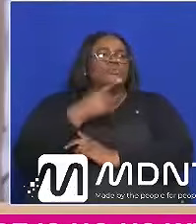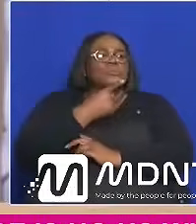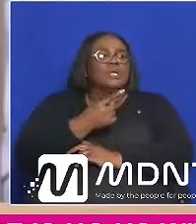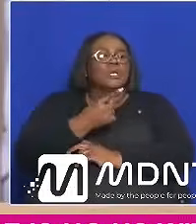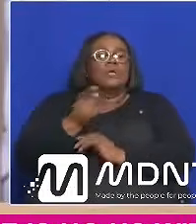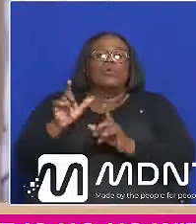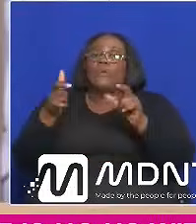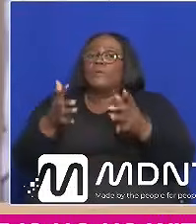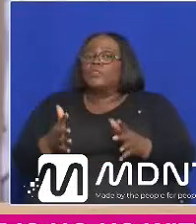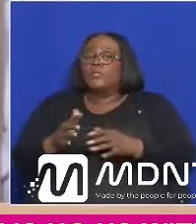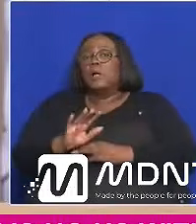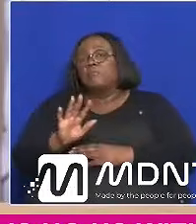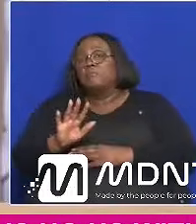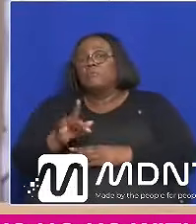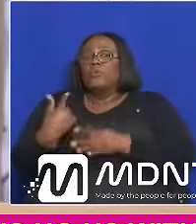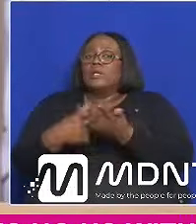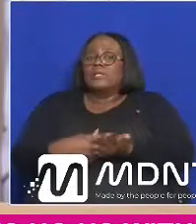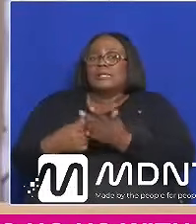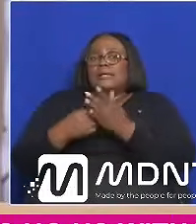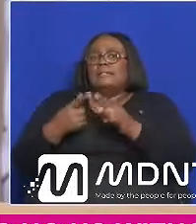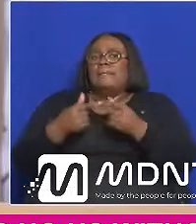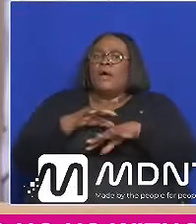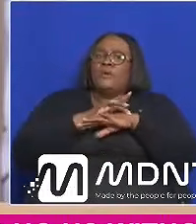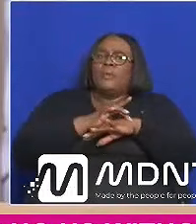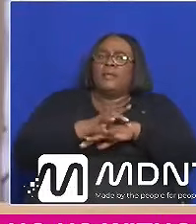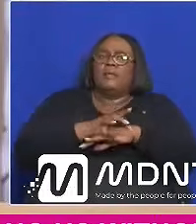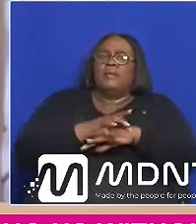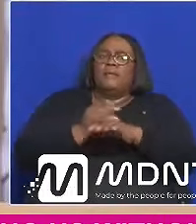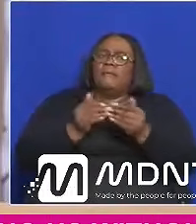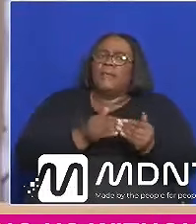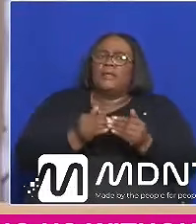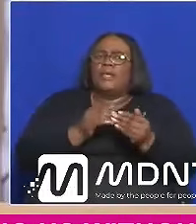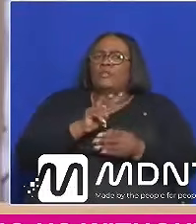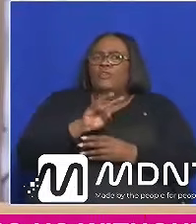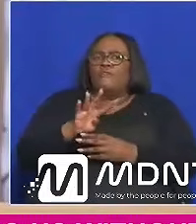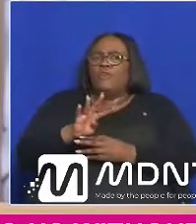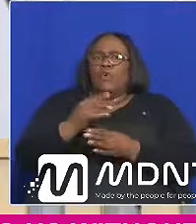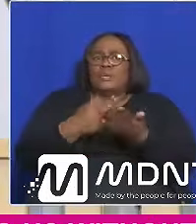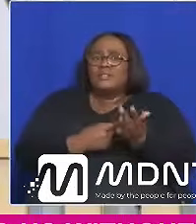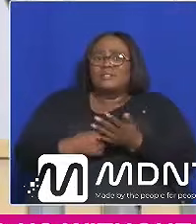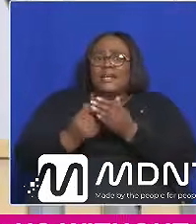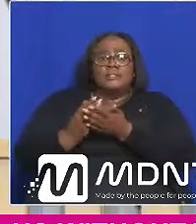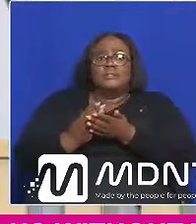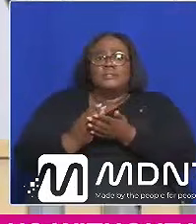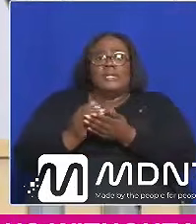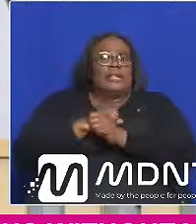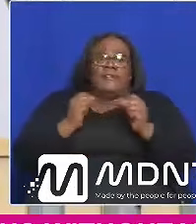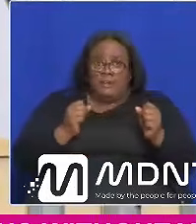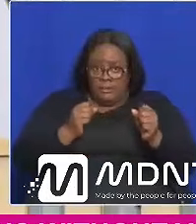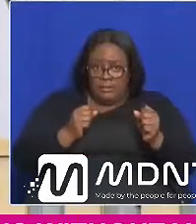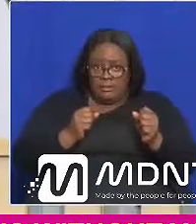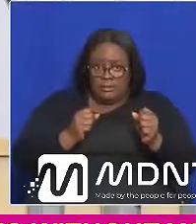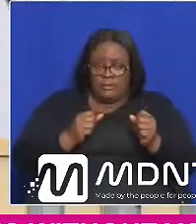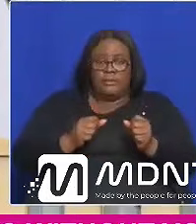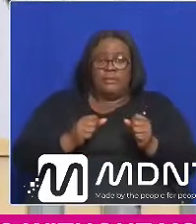a discussion around Medicare 24 is completely off the table. Is that what you're proposing? Medicare 24